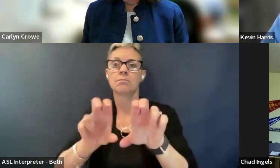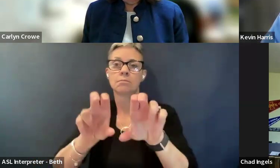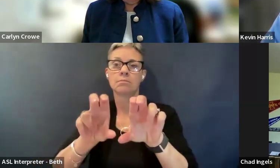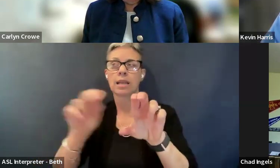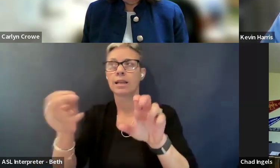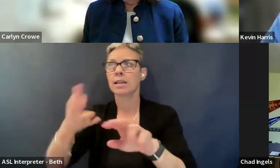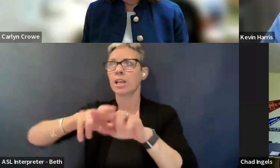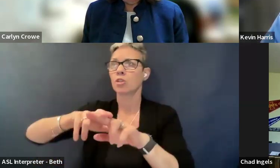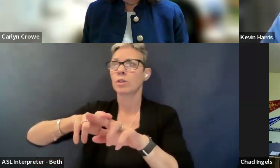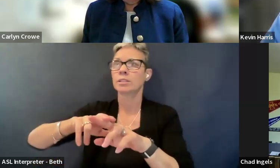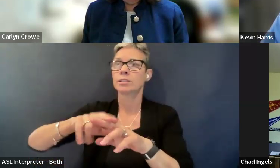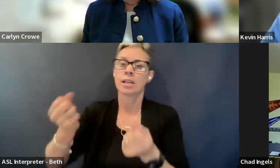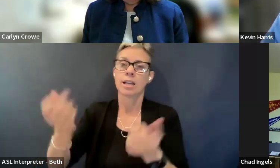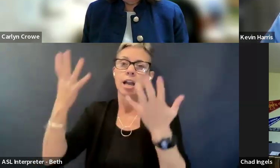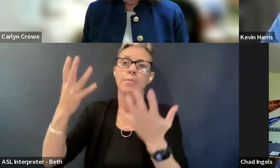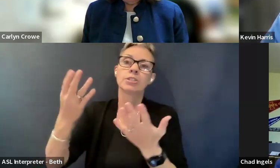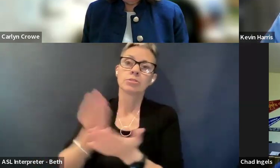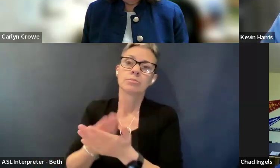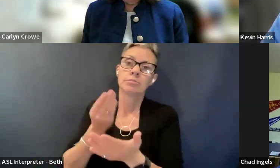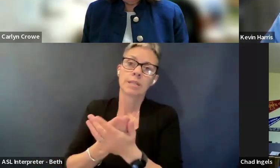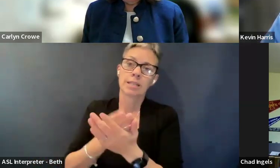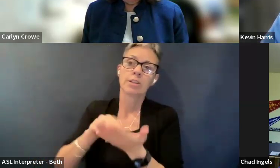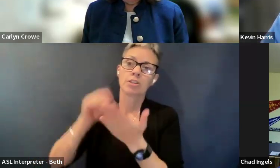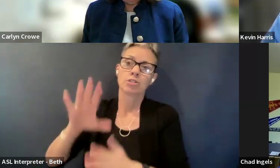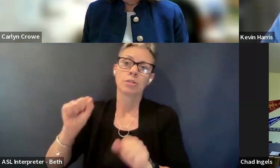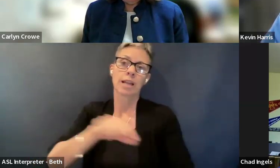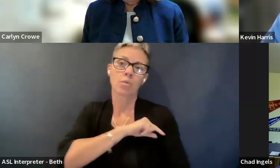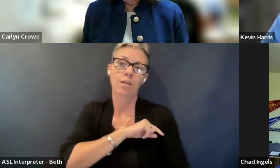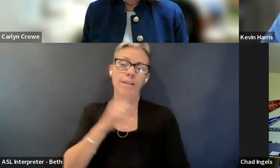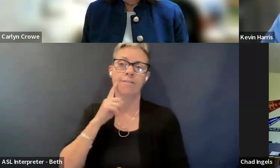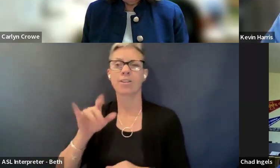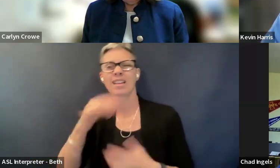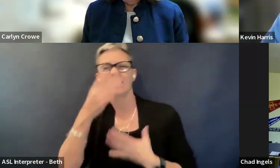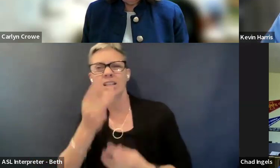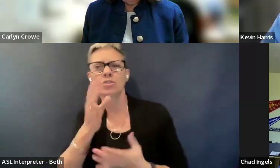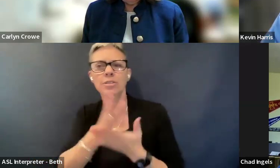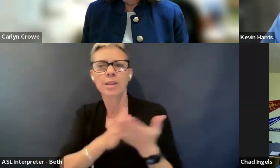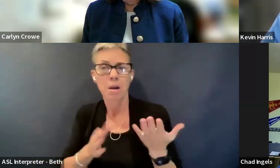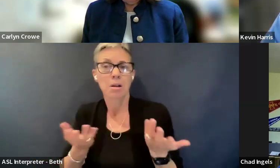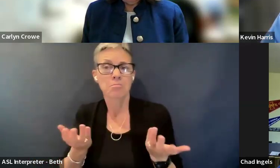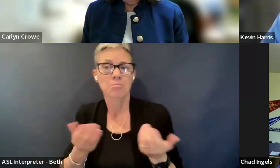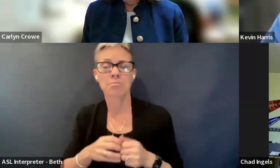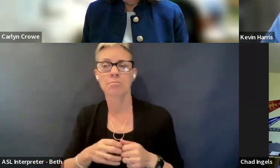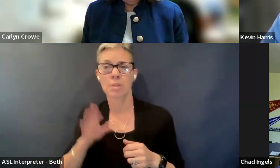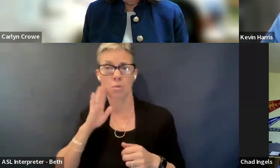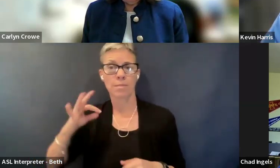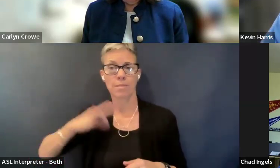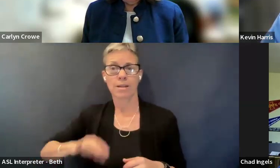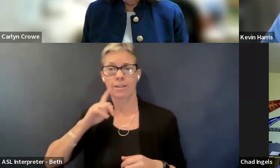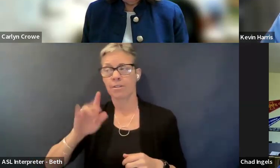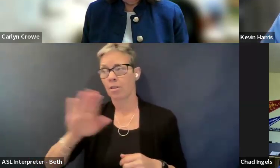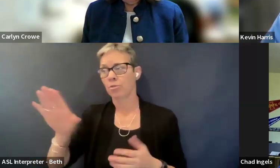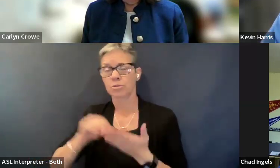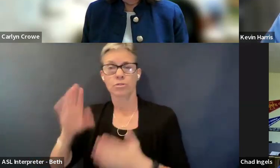the student would be qualified for. So that's a very interesting piece of it that would be very beneficial for those